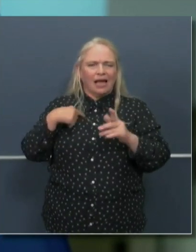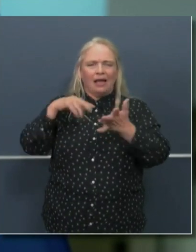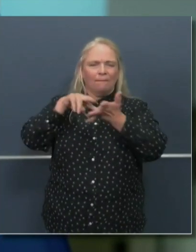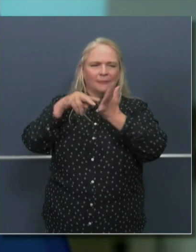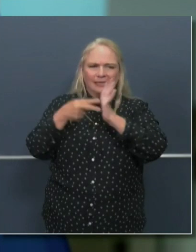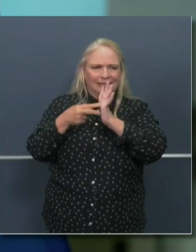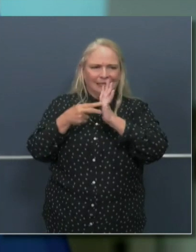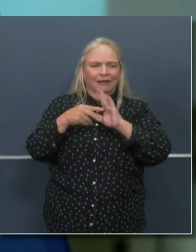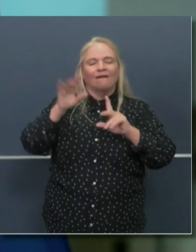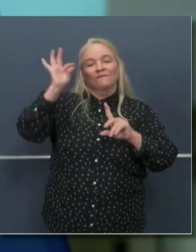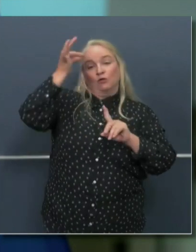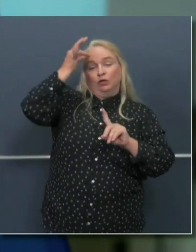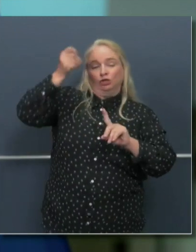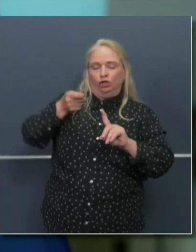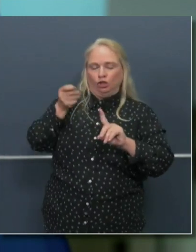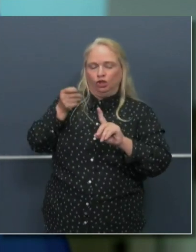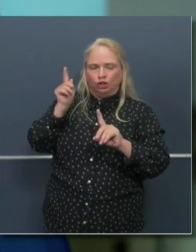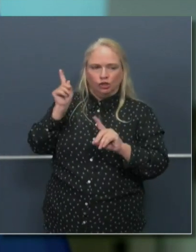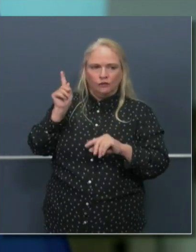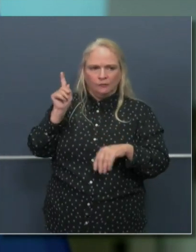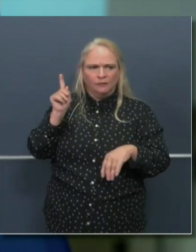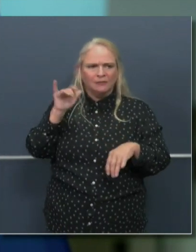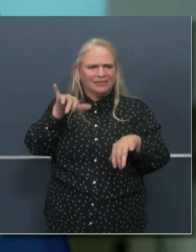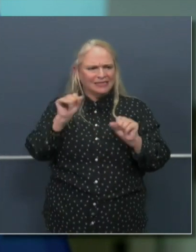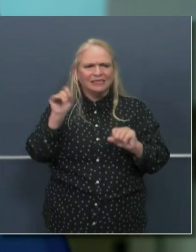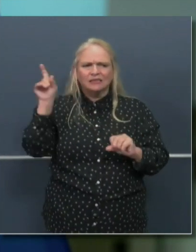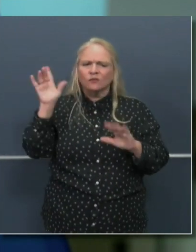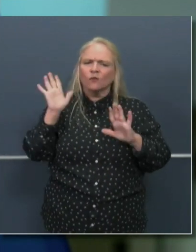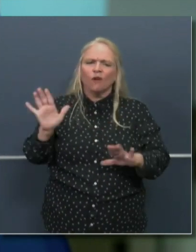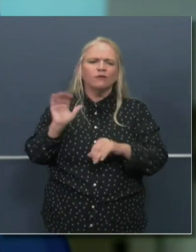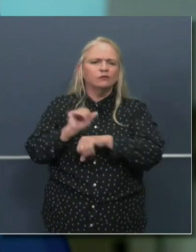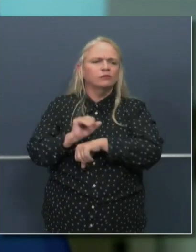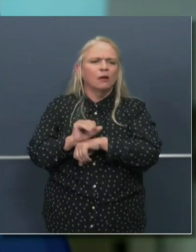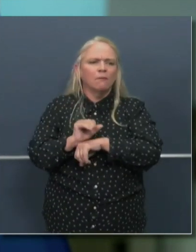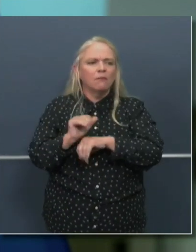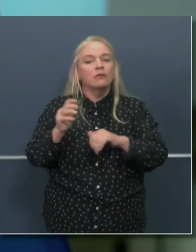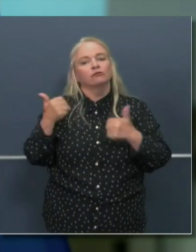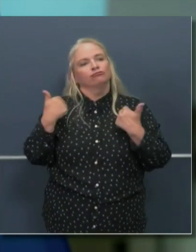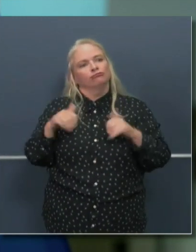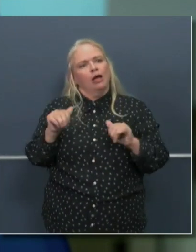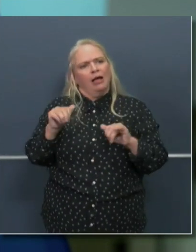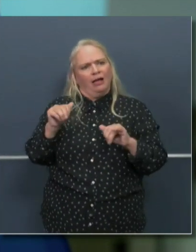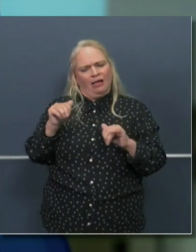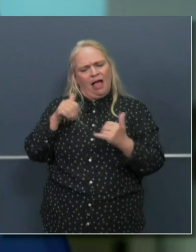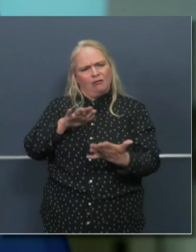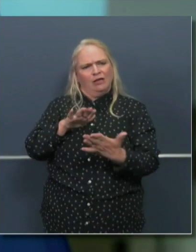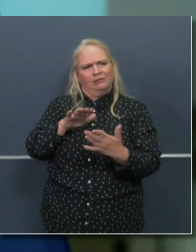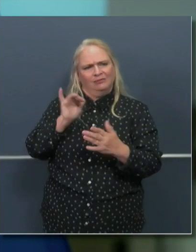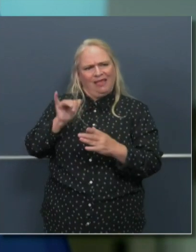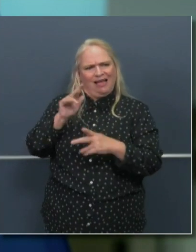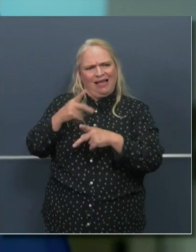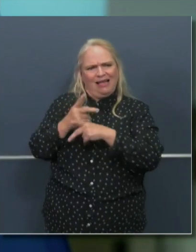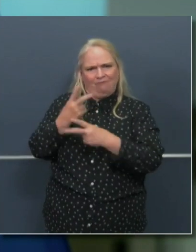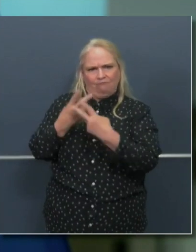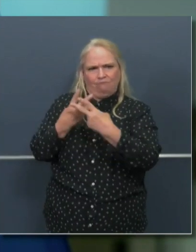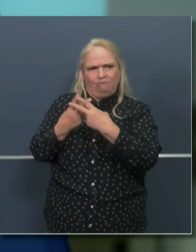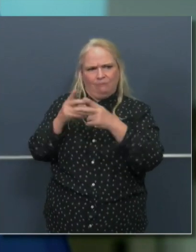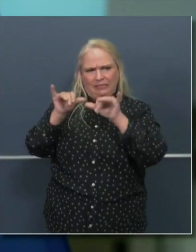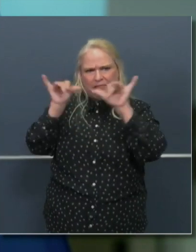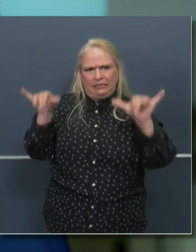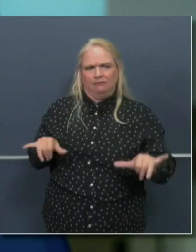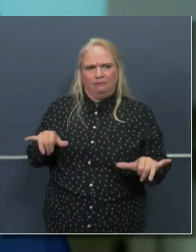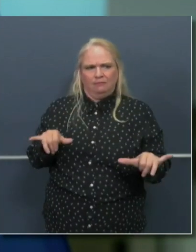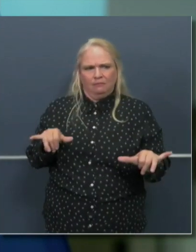judge that has been doing a wonderful job trying to address the needs of our entire system.